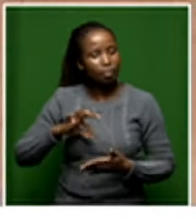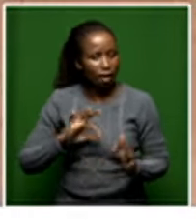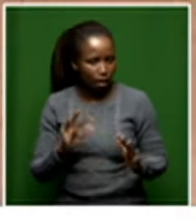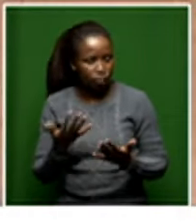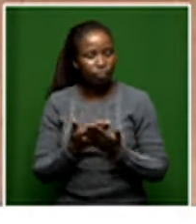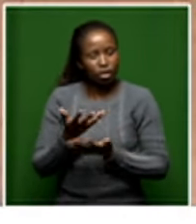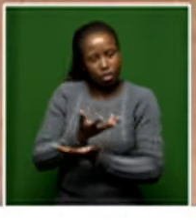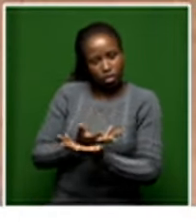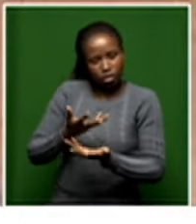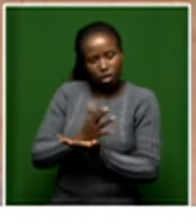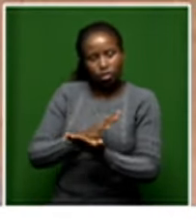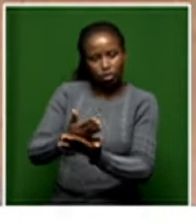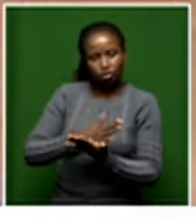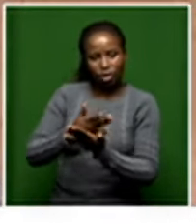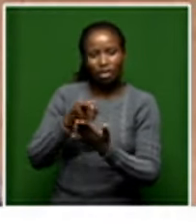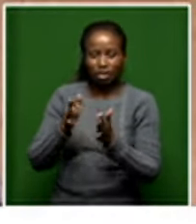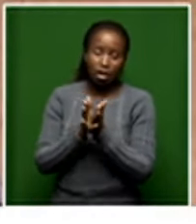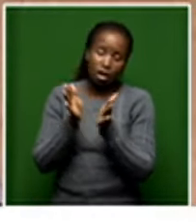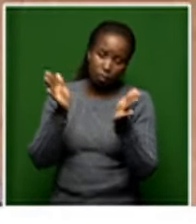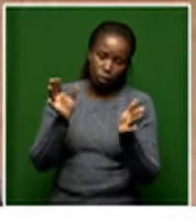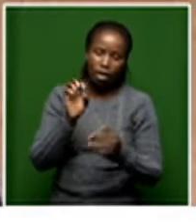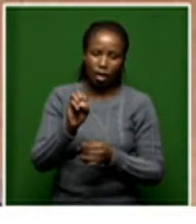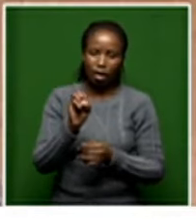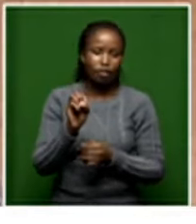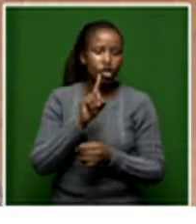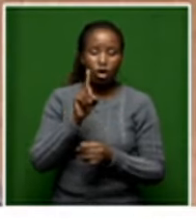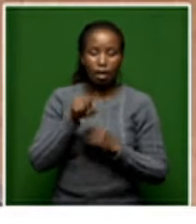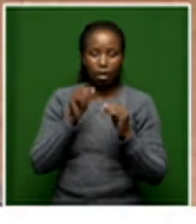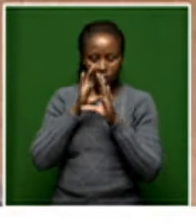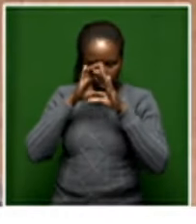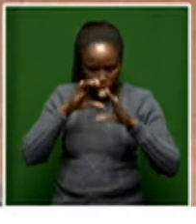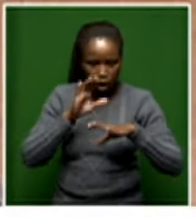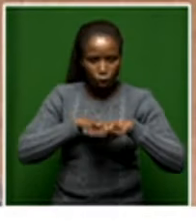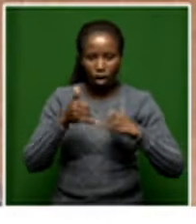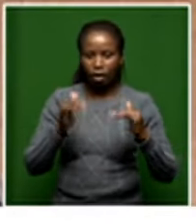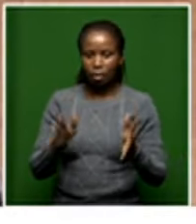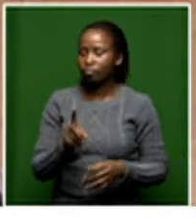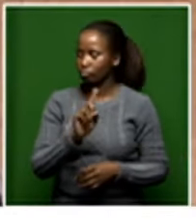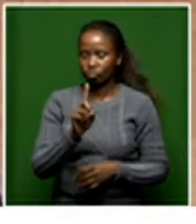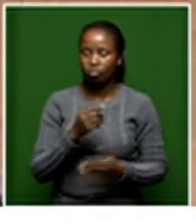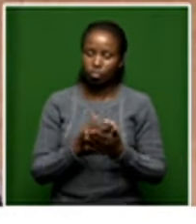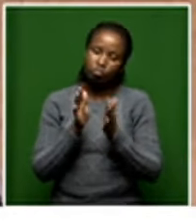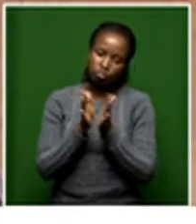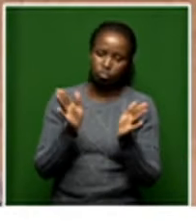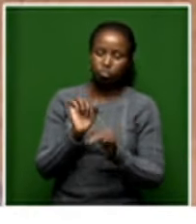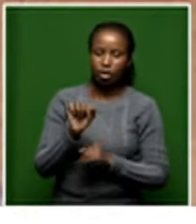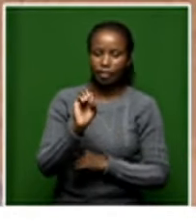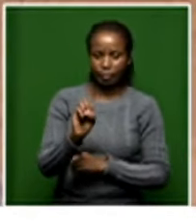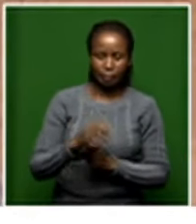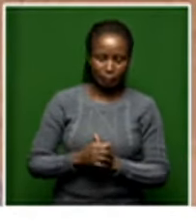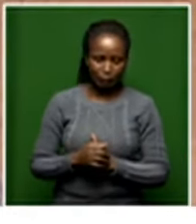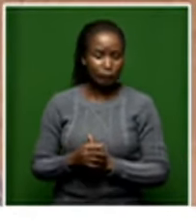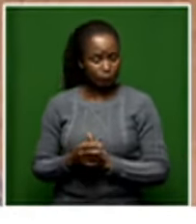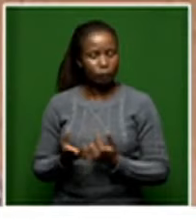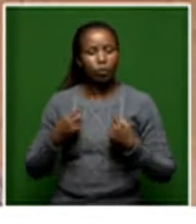a much broader project. It's not really just specifically around doing this online survey and this online research. For us, what we're hoping to do with